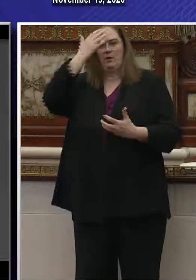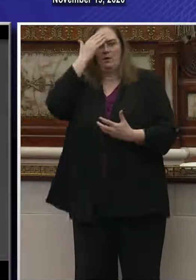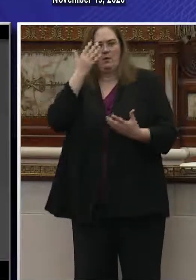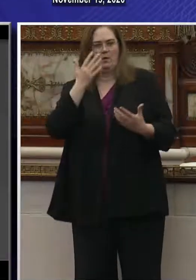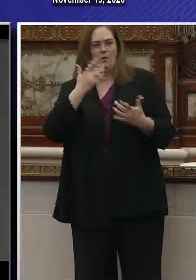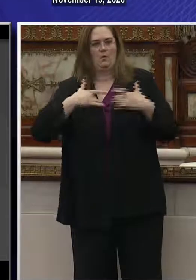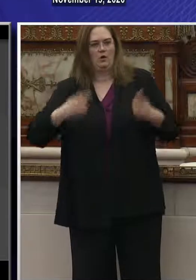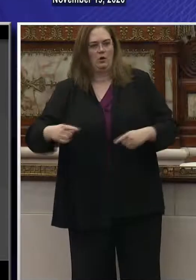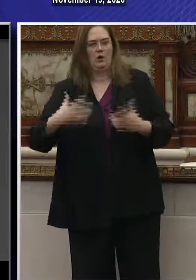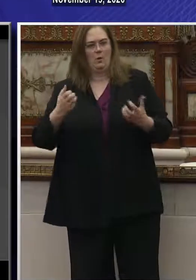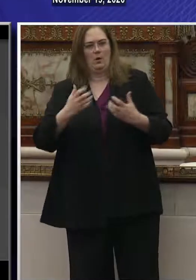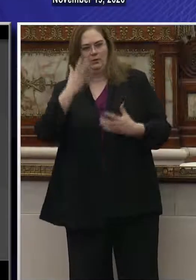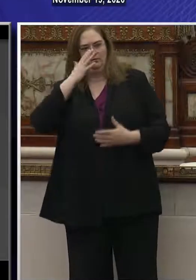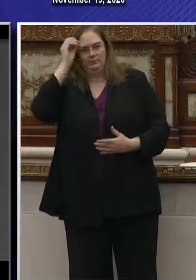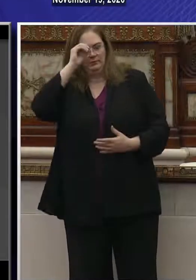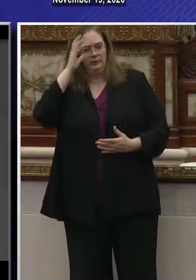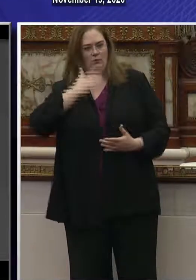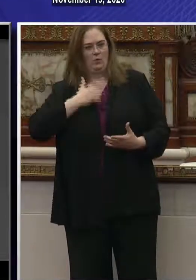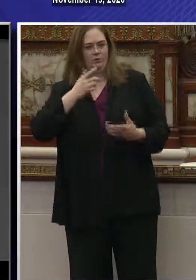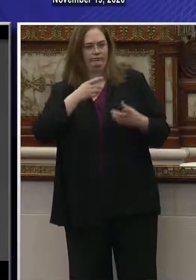what goes on.